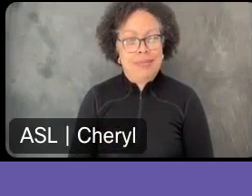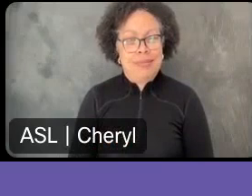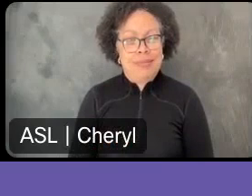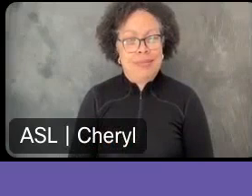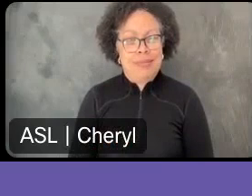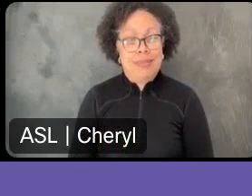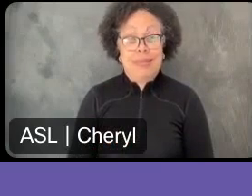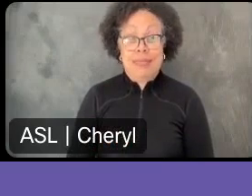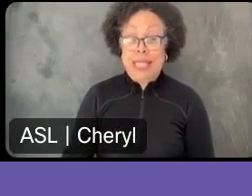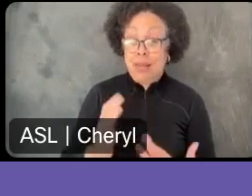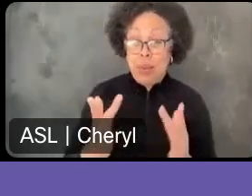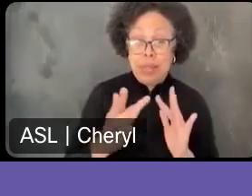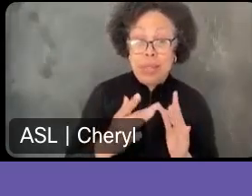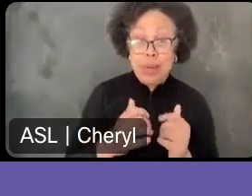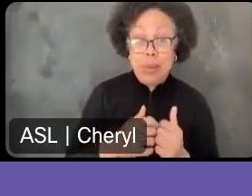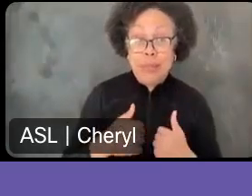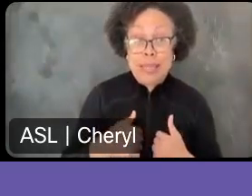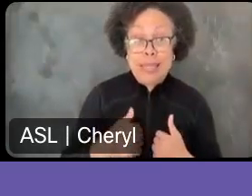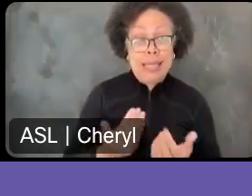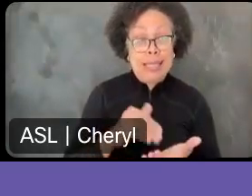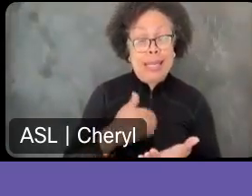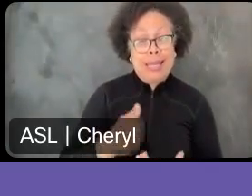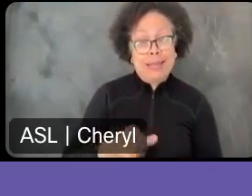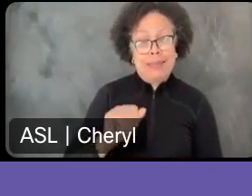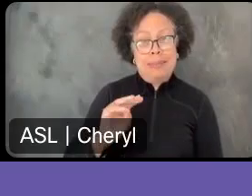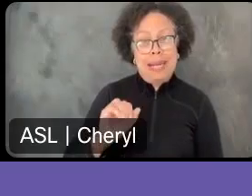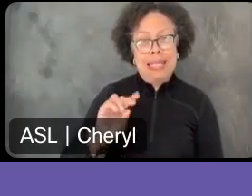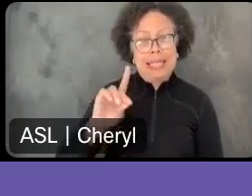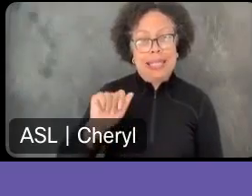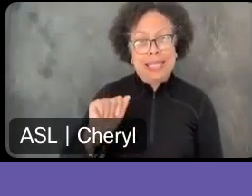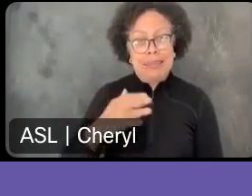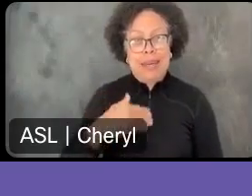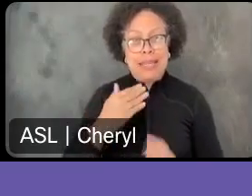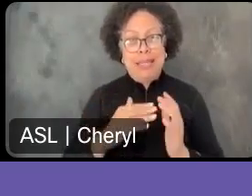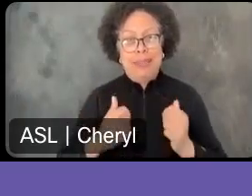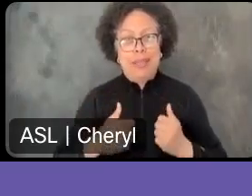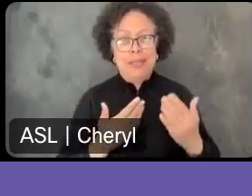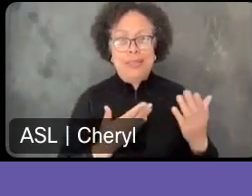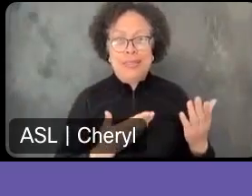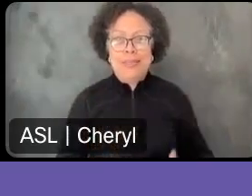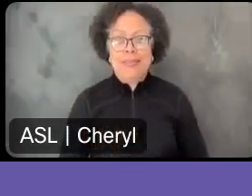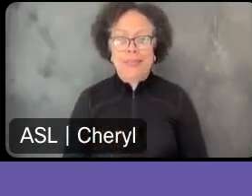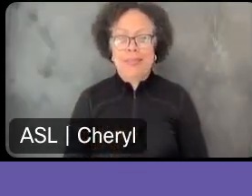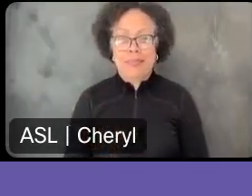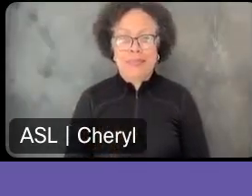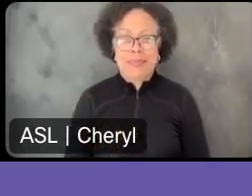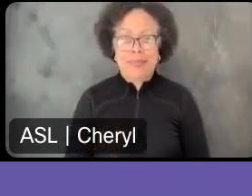If you'd like to connect, my name is again Amanda, and we have my email address here.